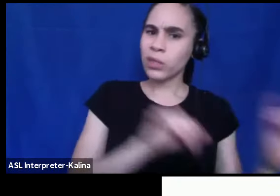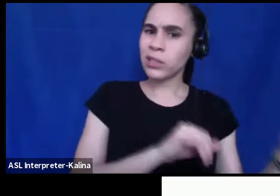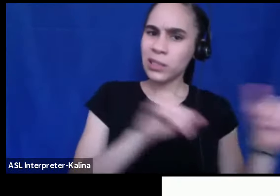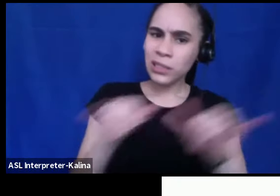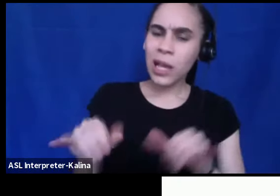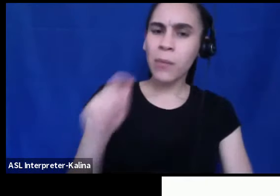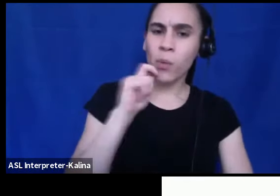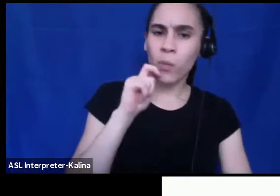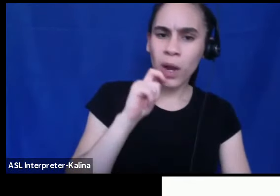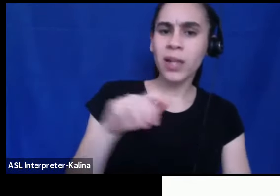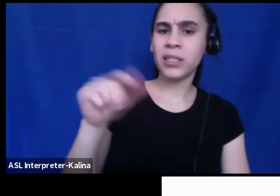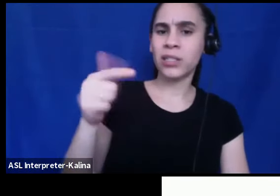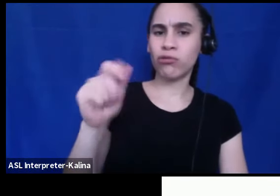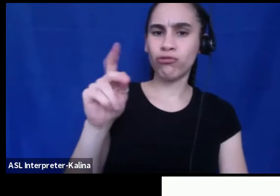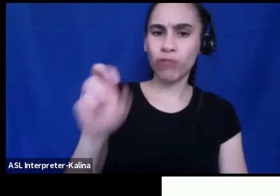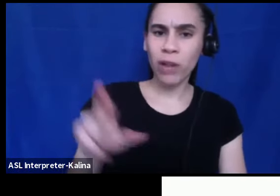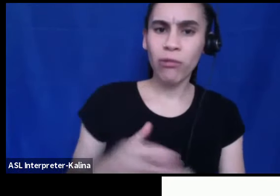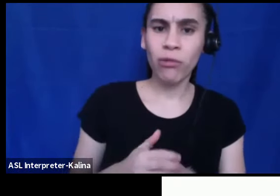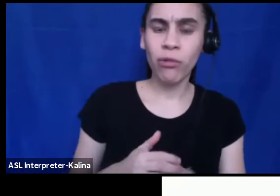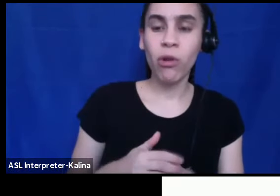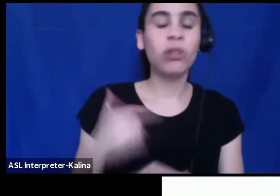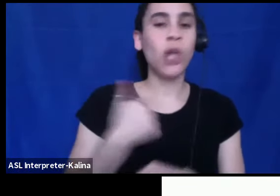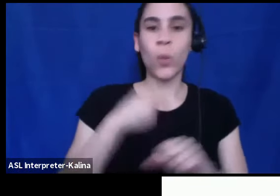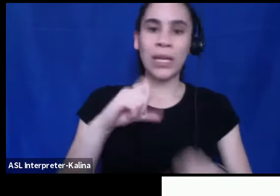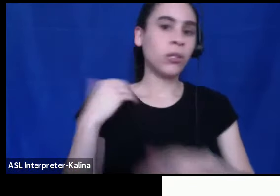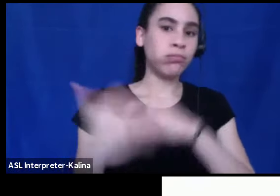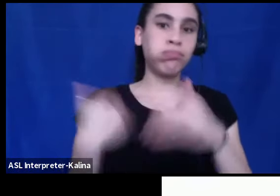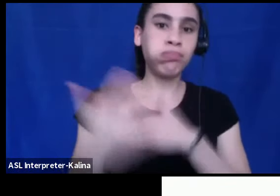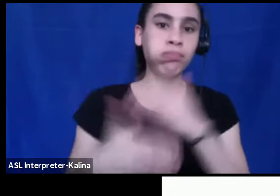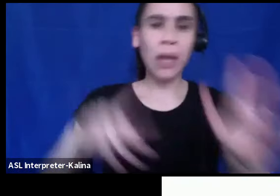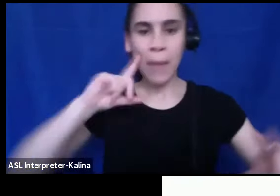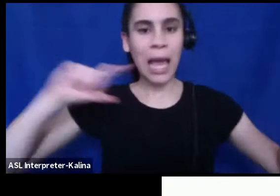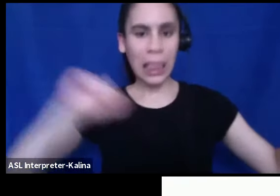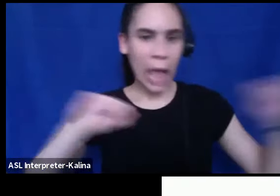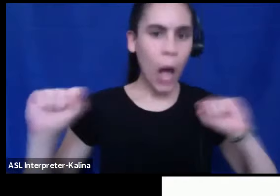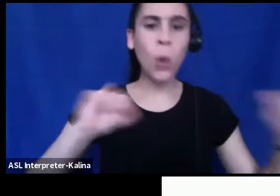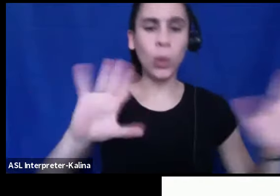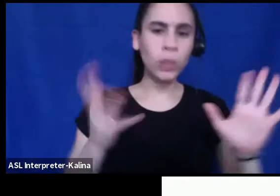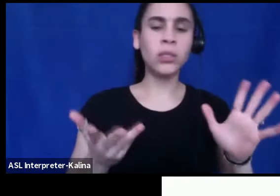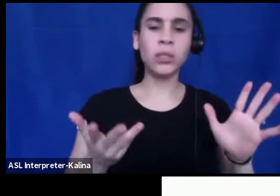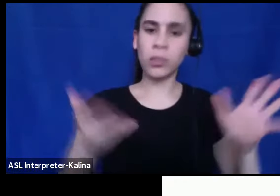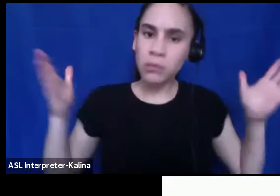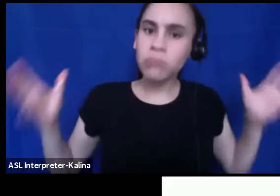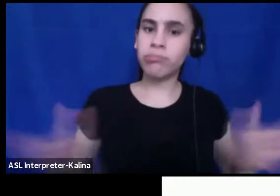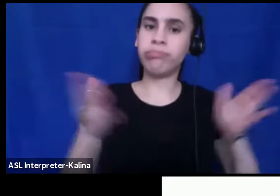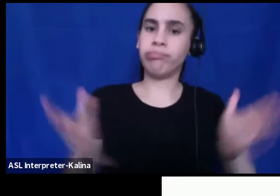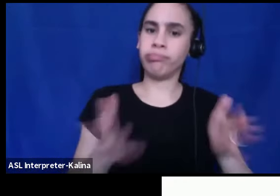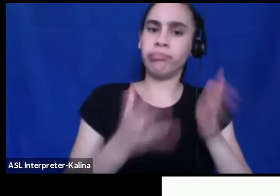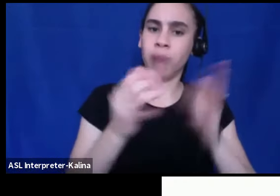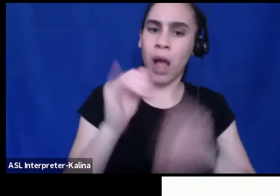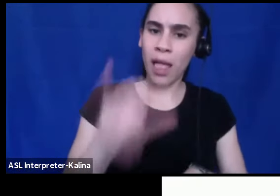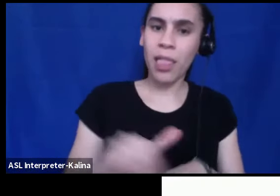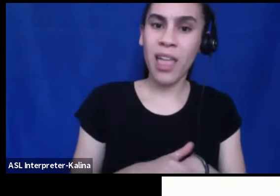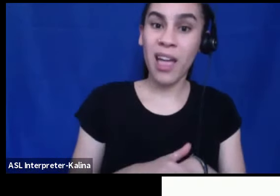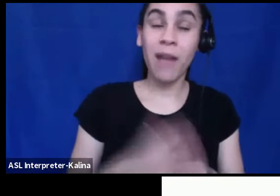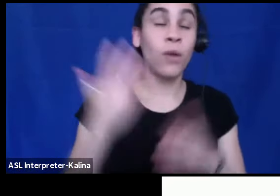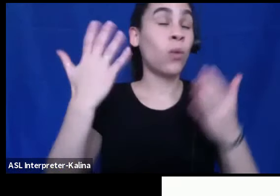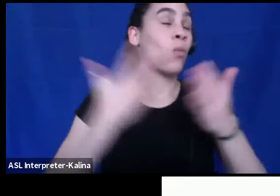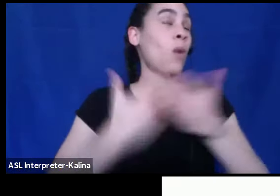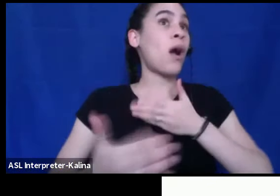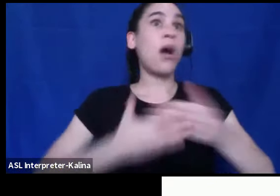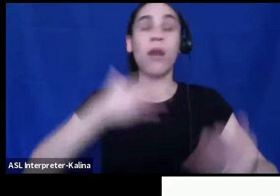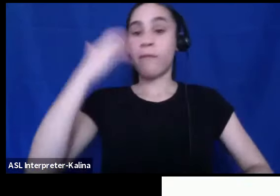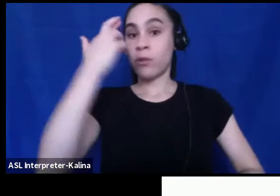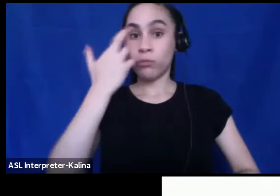that's a drumbeat that needs to keep going and be loud and really loud, because for some reason, disability tends to be